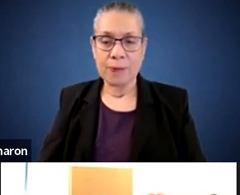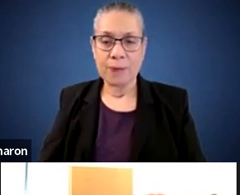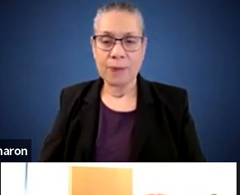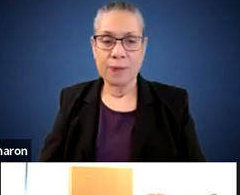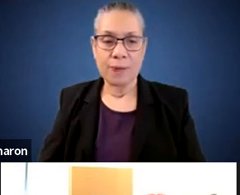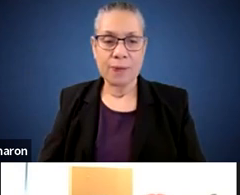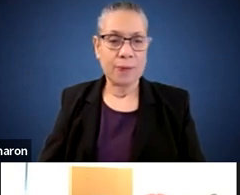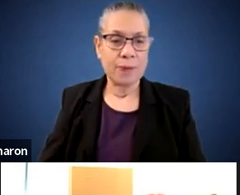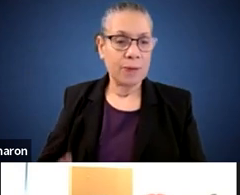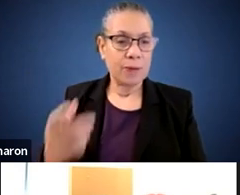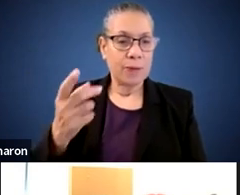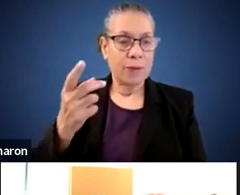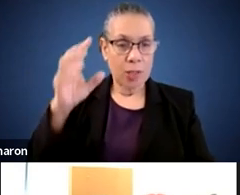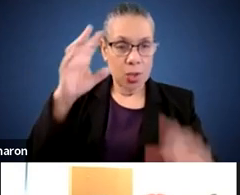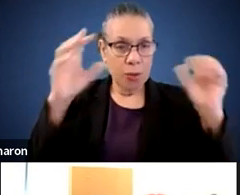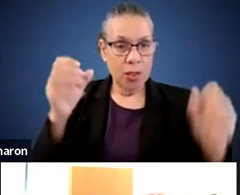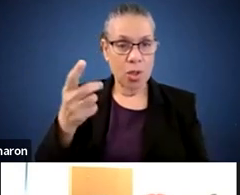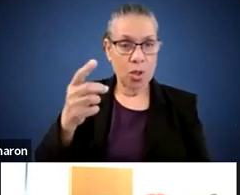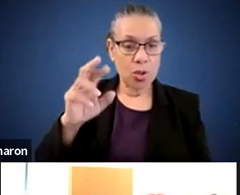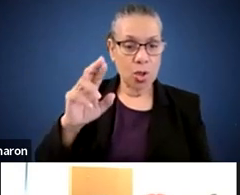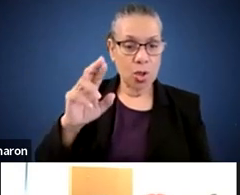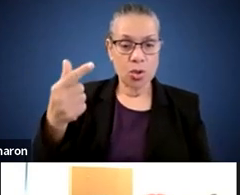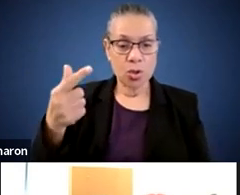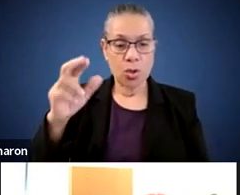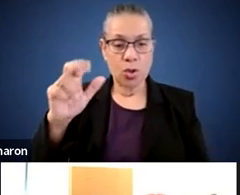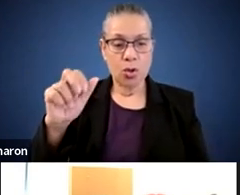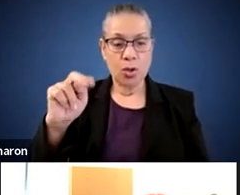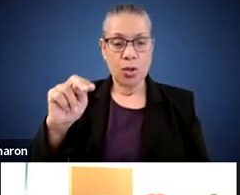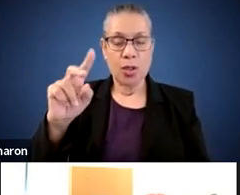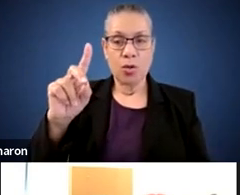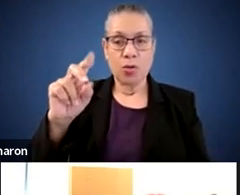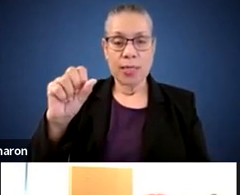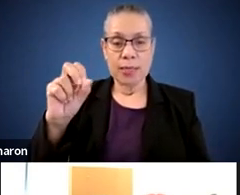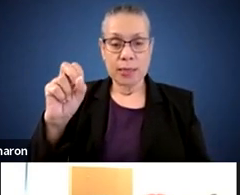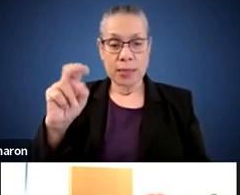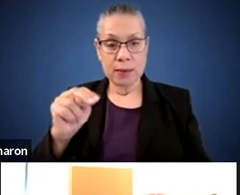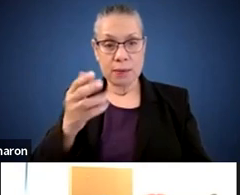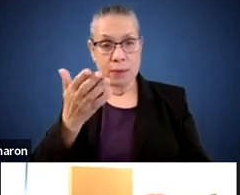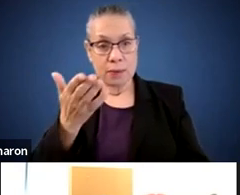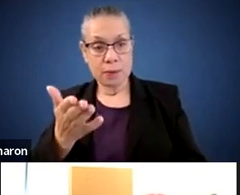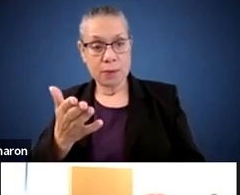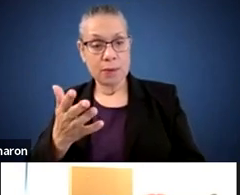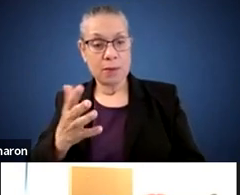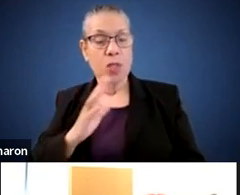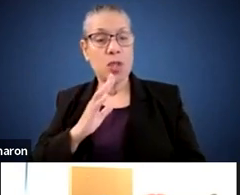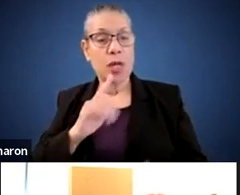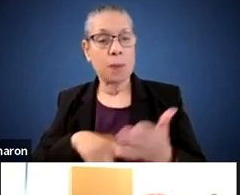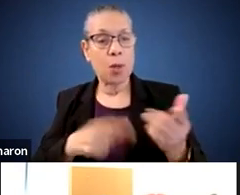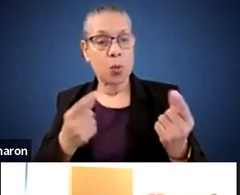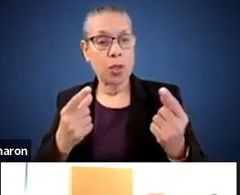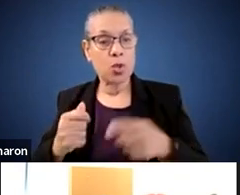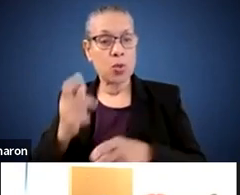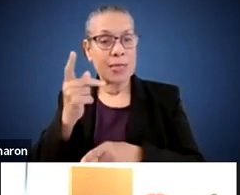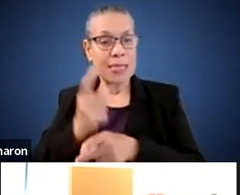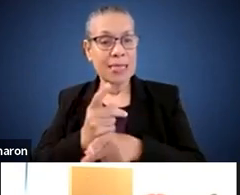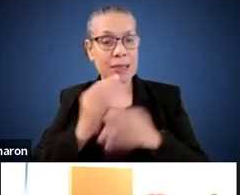I think Dr grandson if you want to uh to speak to um some of the efforts on teacher retention